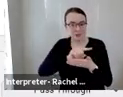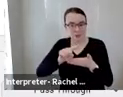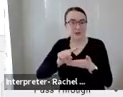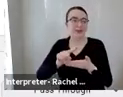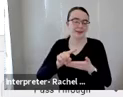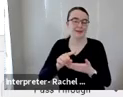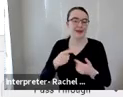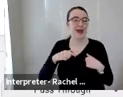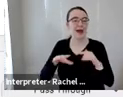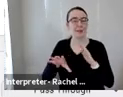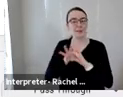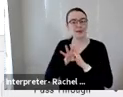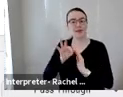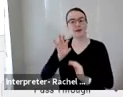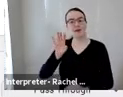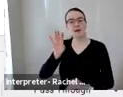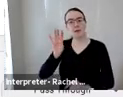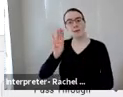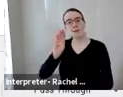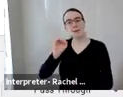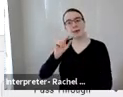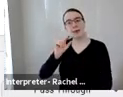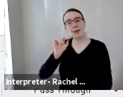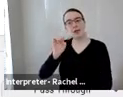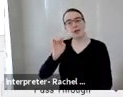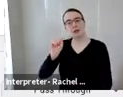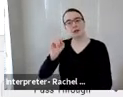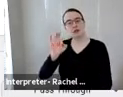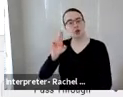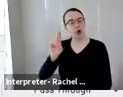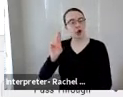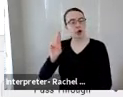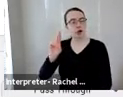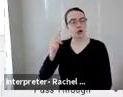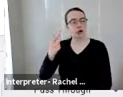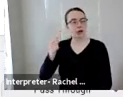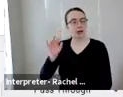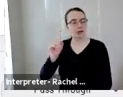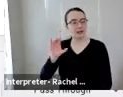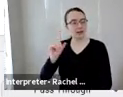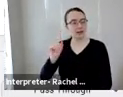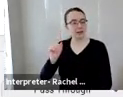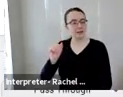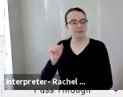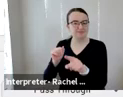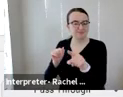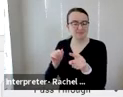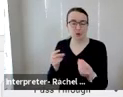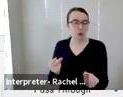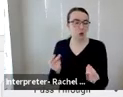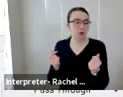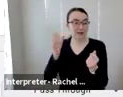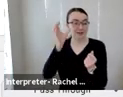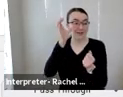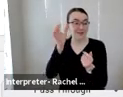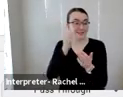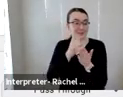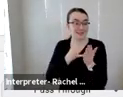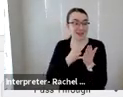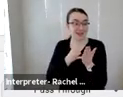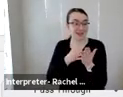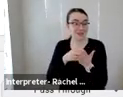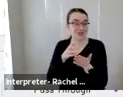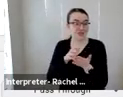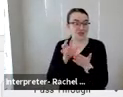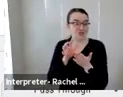and this is the drawing I did. But again, this is a quick concept sketch. And that's why I want to talk about